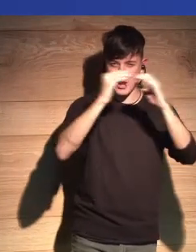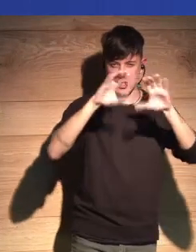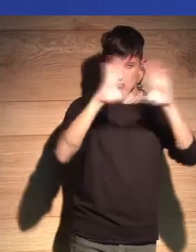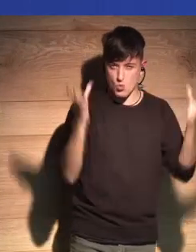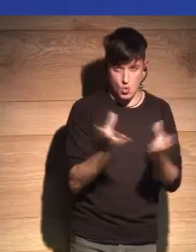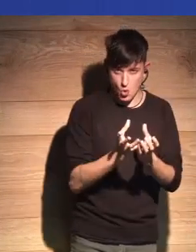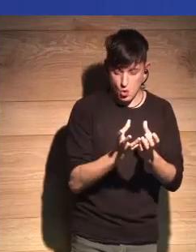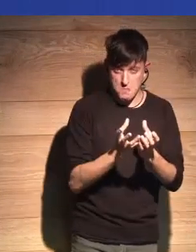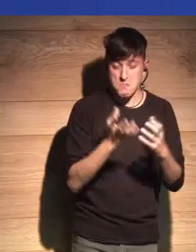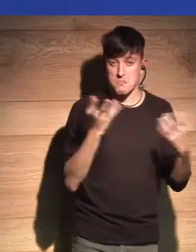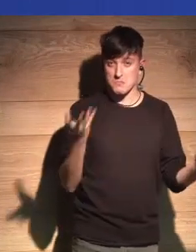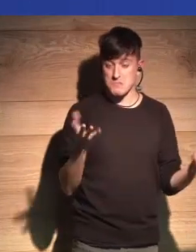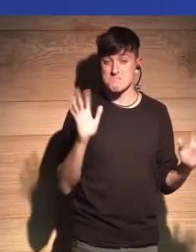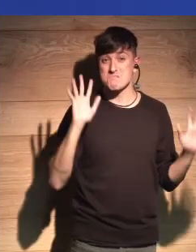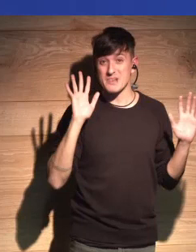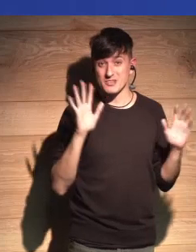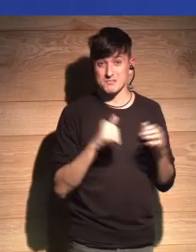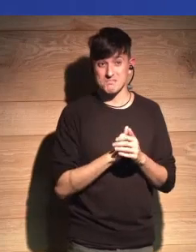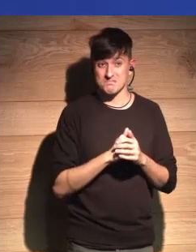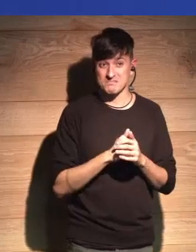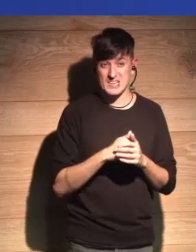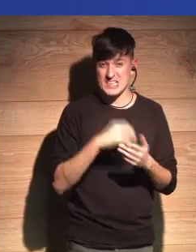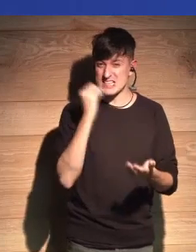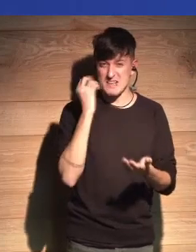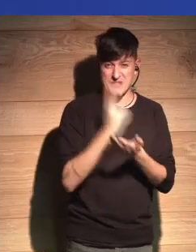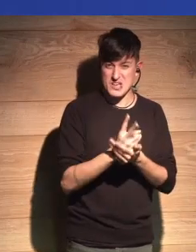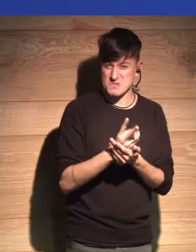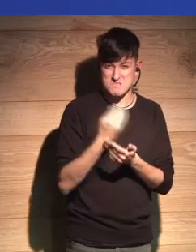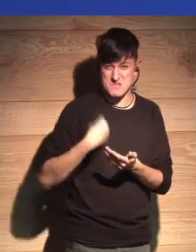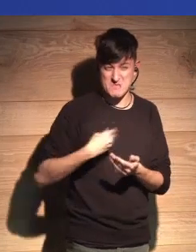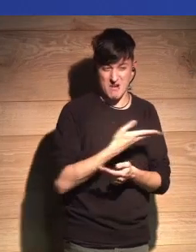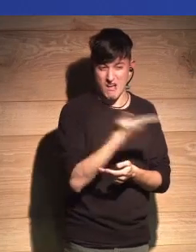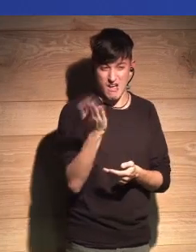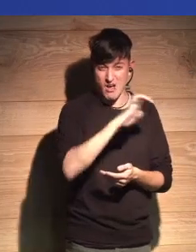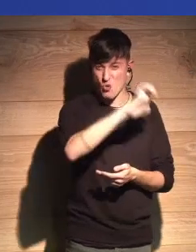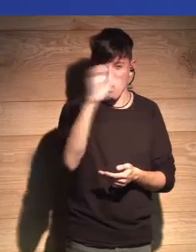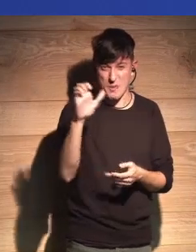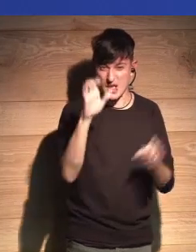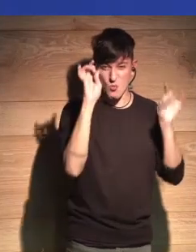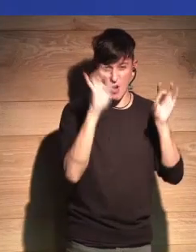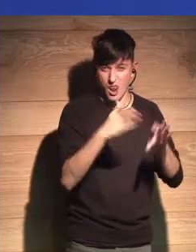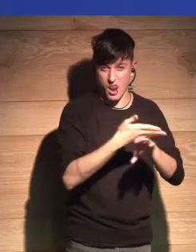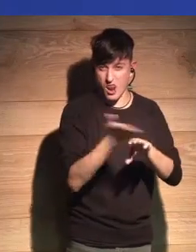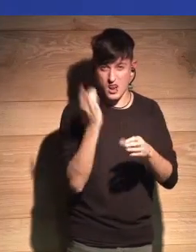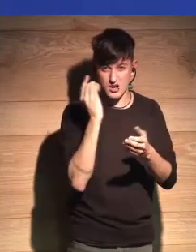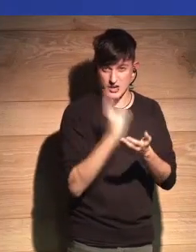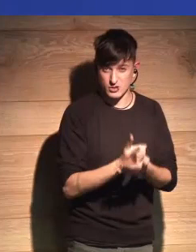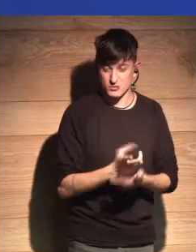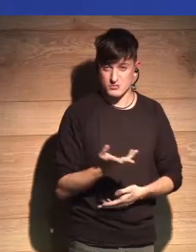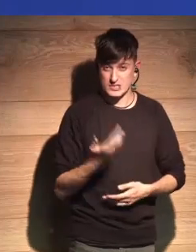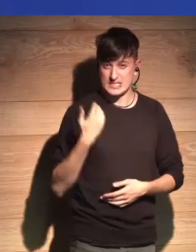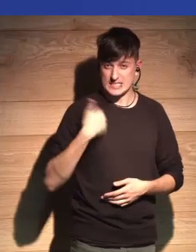is one of the most egalitarian countries in the world, but we still face the same challenges as the rest of